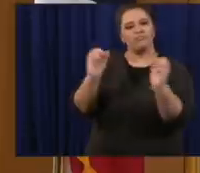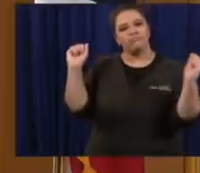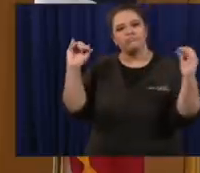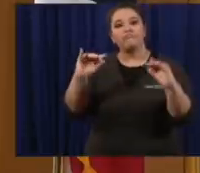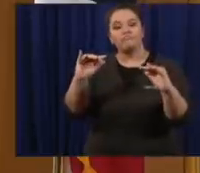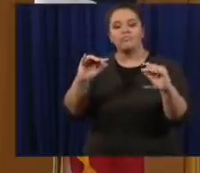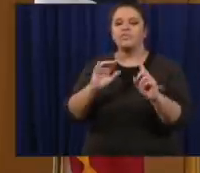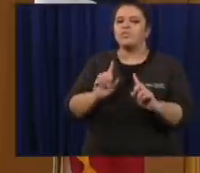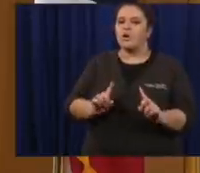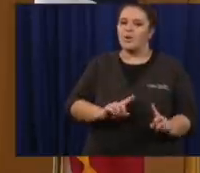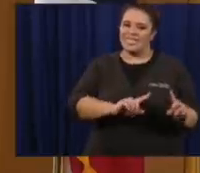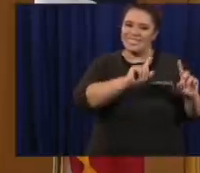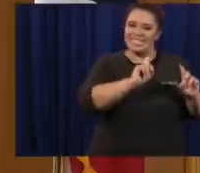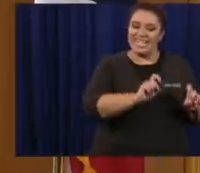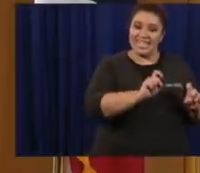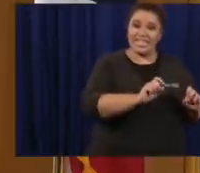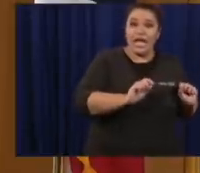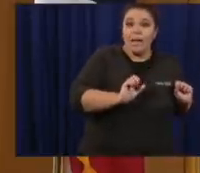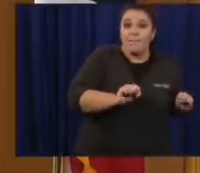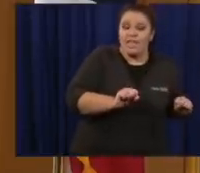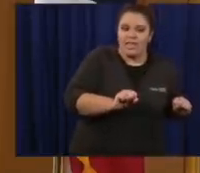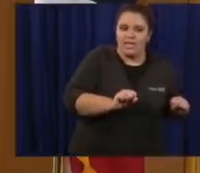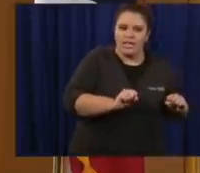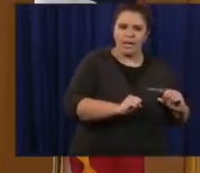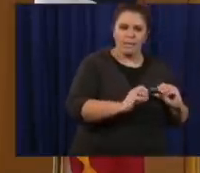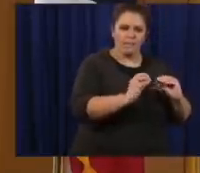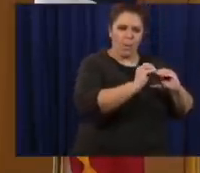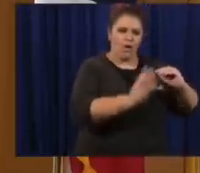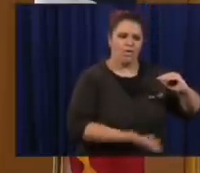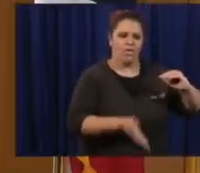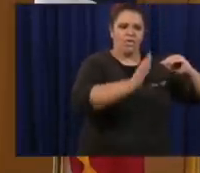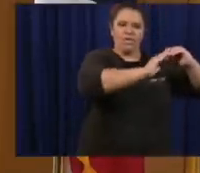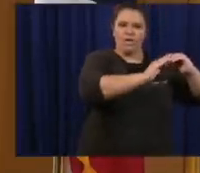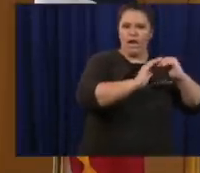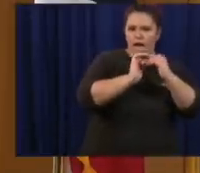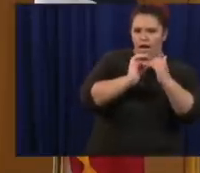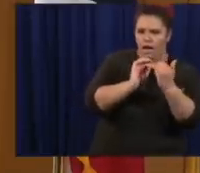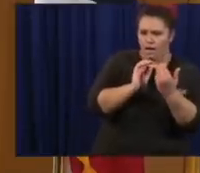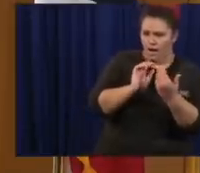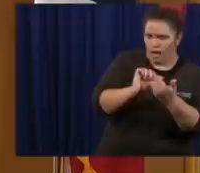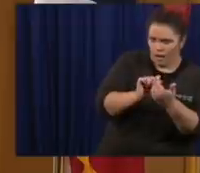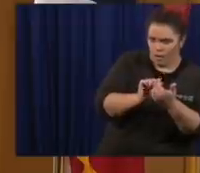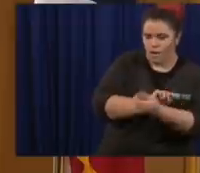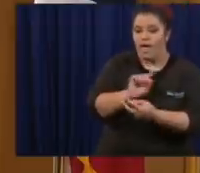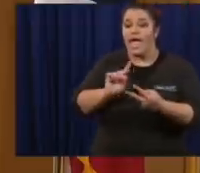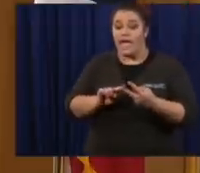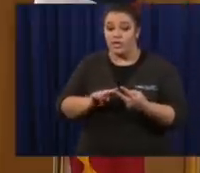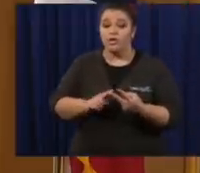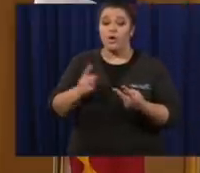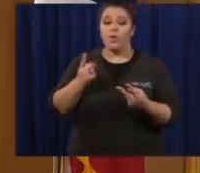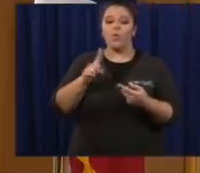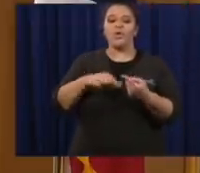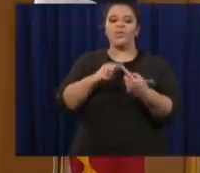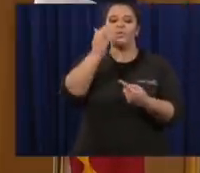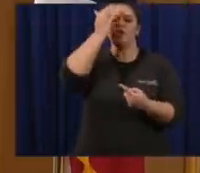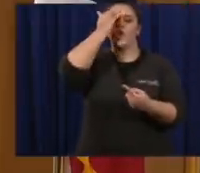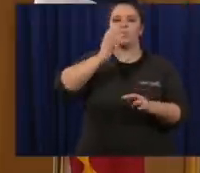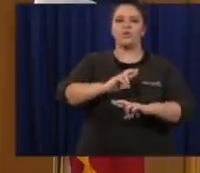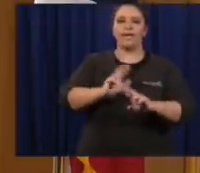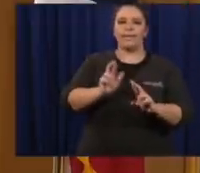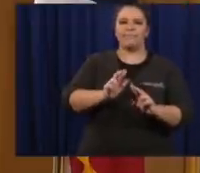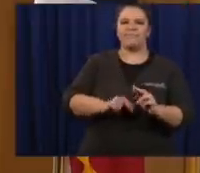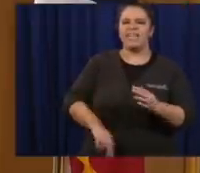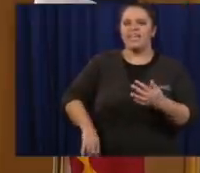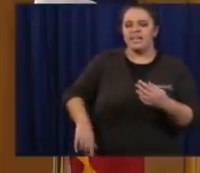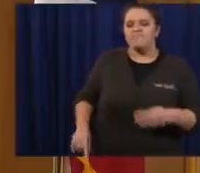capacity, and when will we know that we're at that point? And then secondly, DRC test